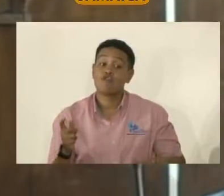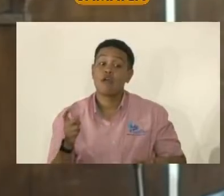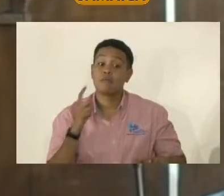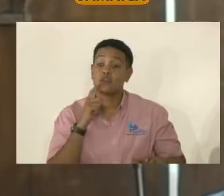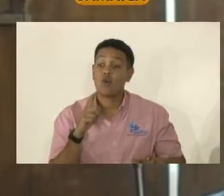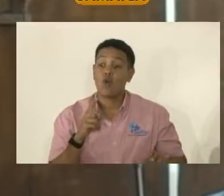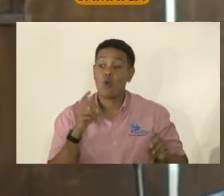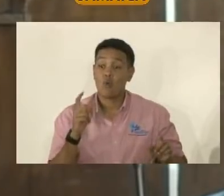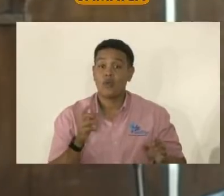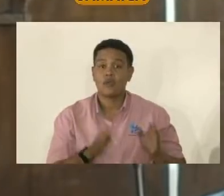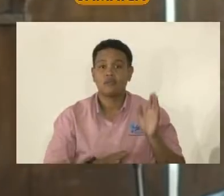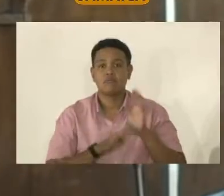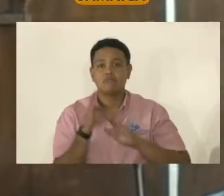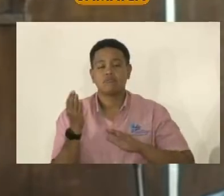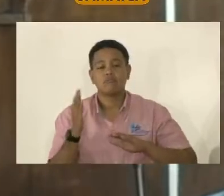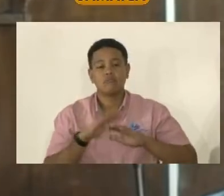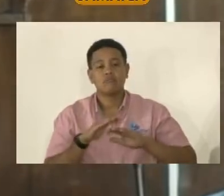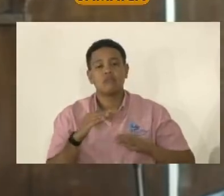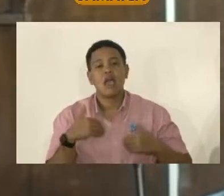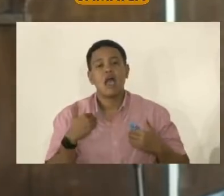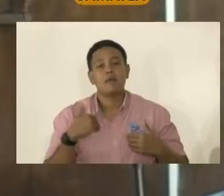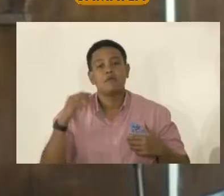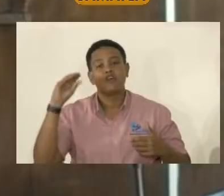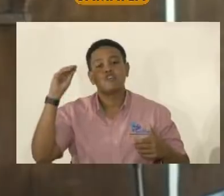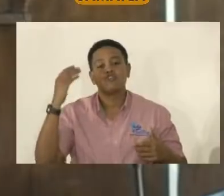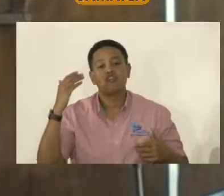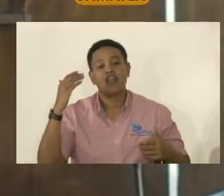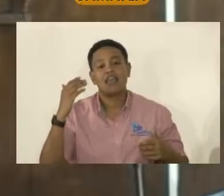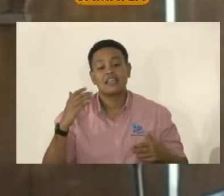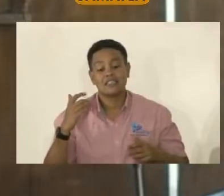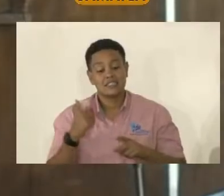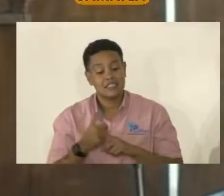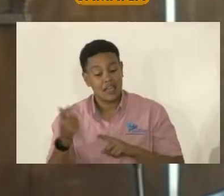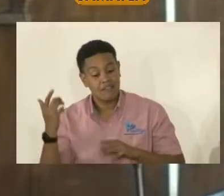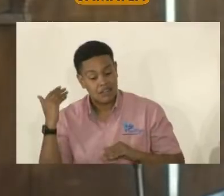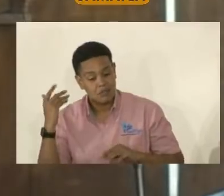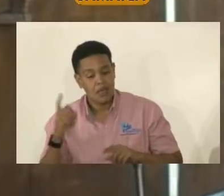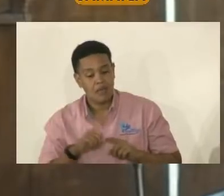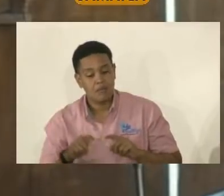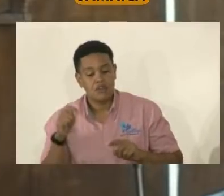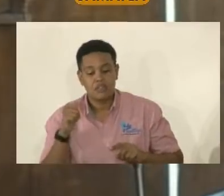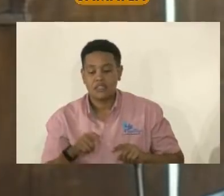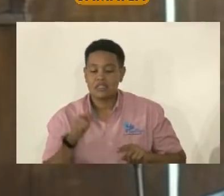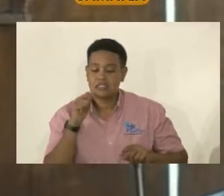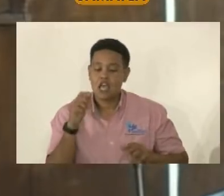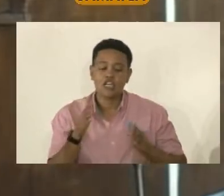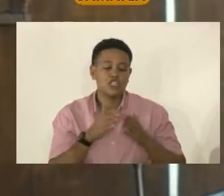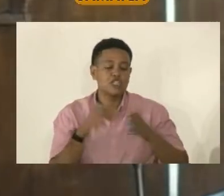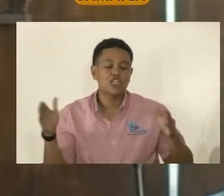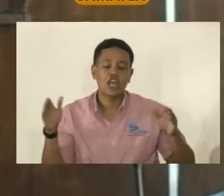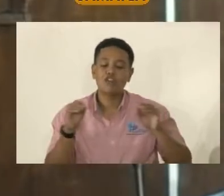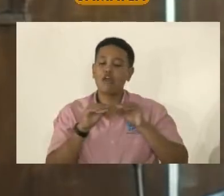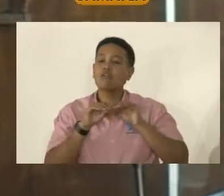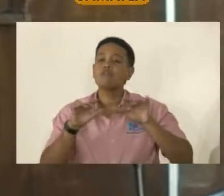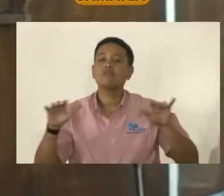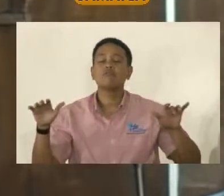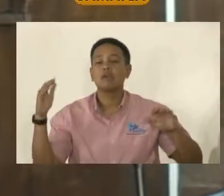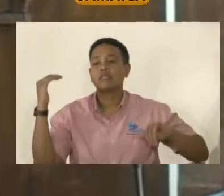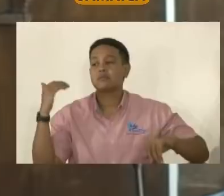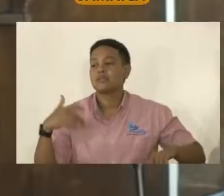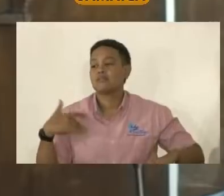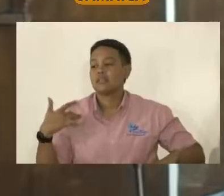recovery. Happily, Grace Kennedy investors are, but this is not the general market sentiment,